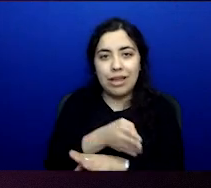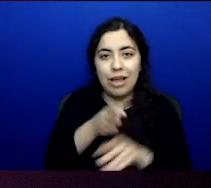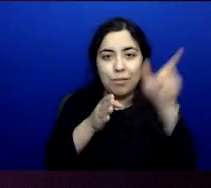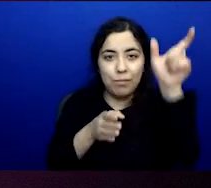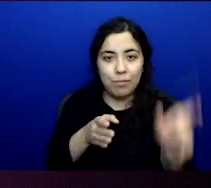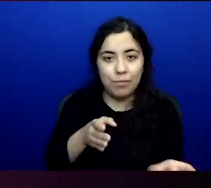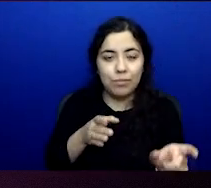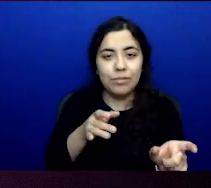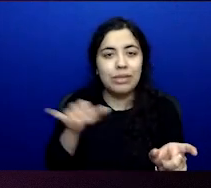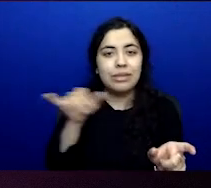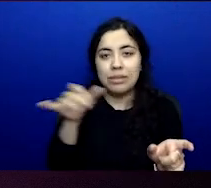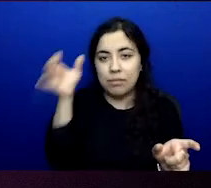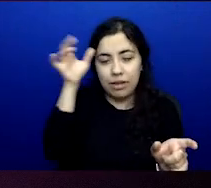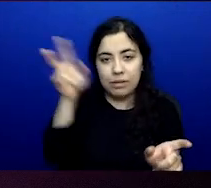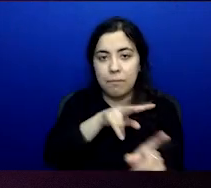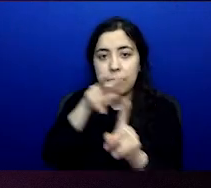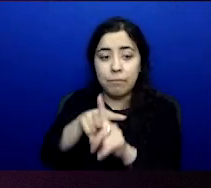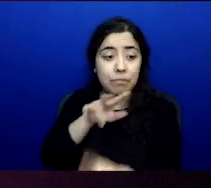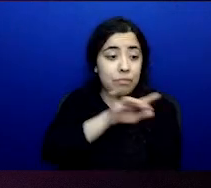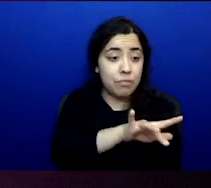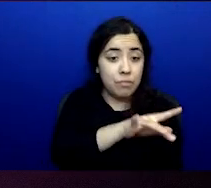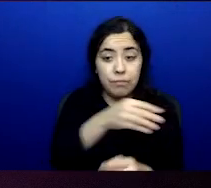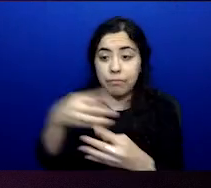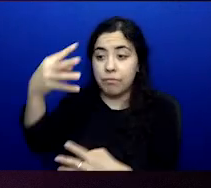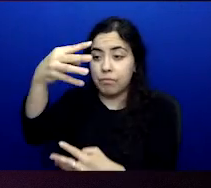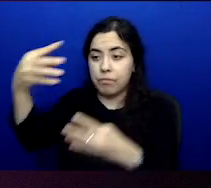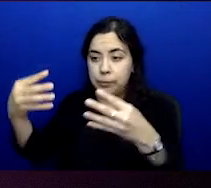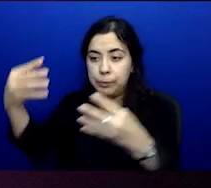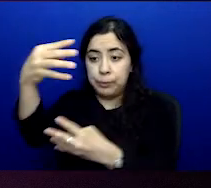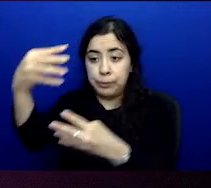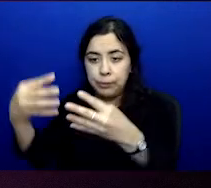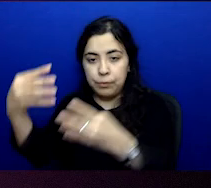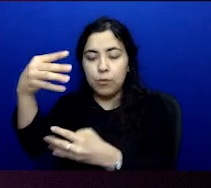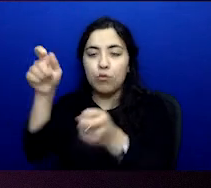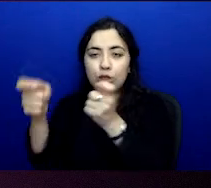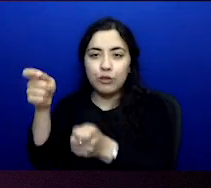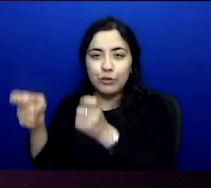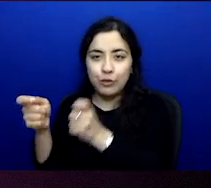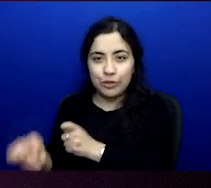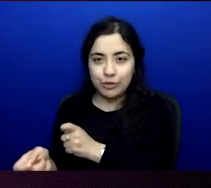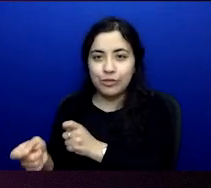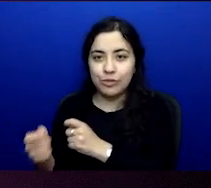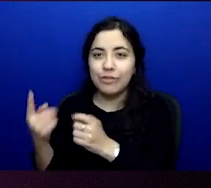apply the same concept where on clicking it, we will filter out all the modular pipelines.